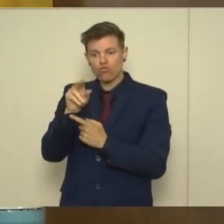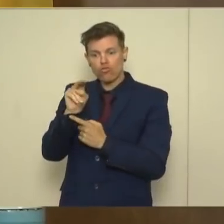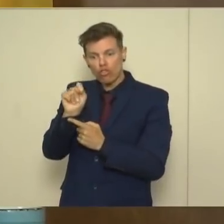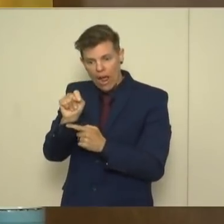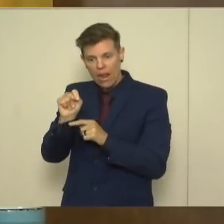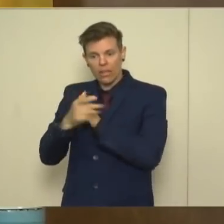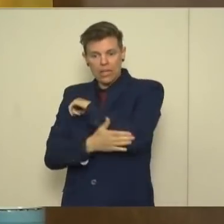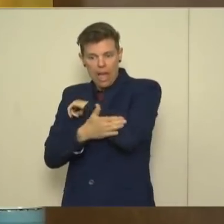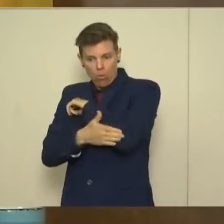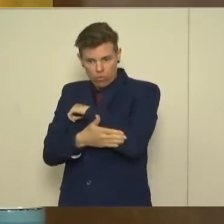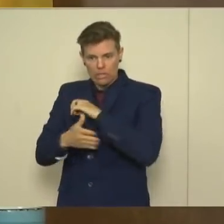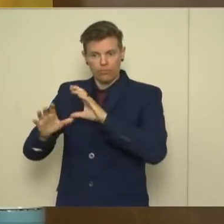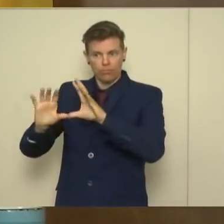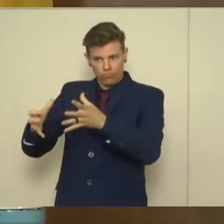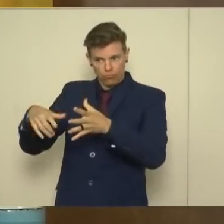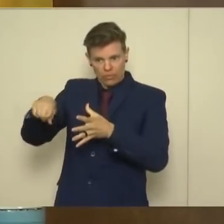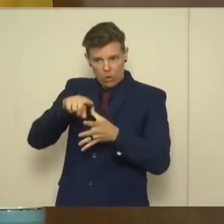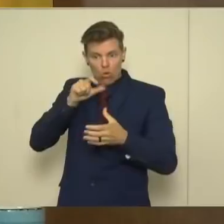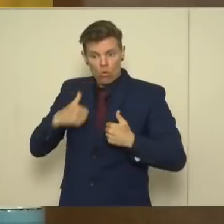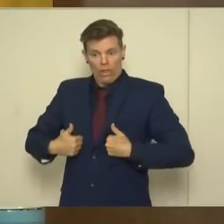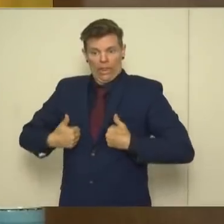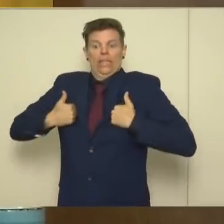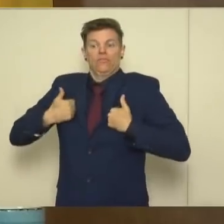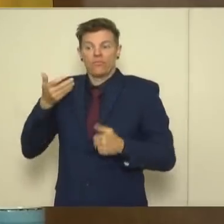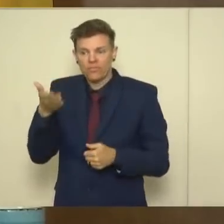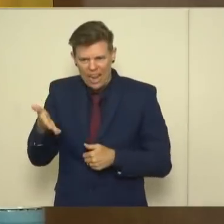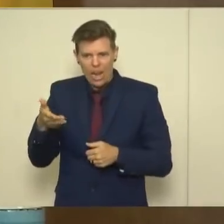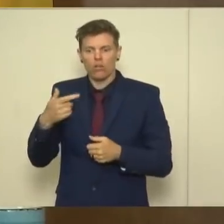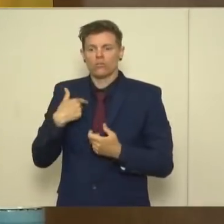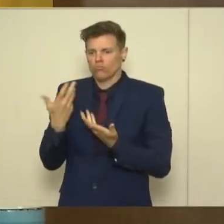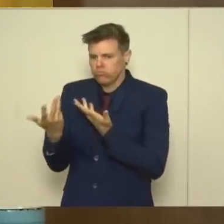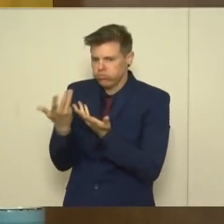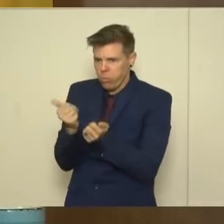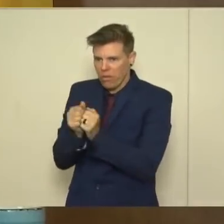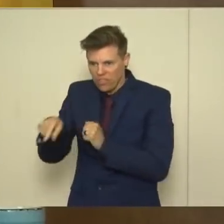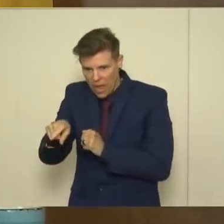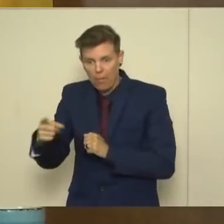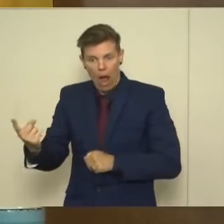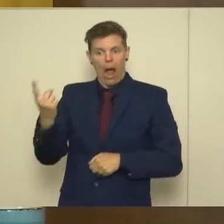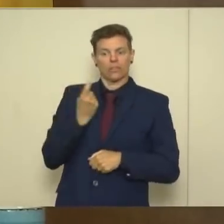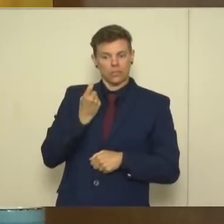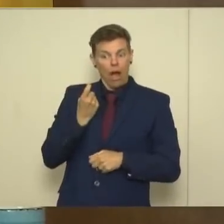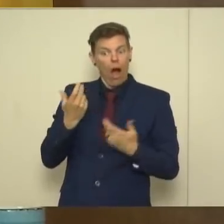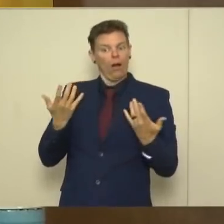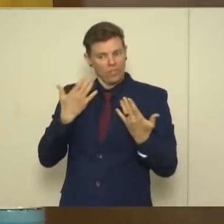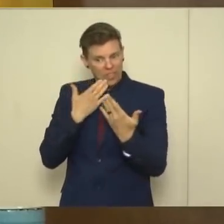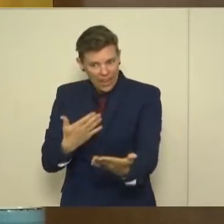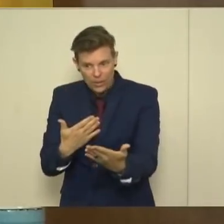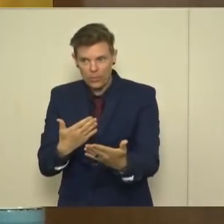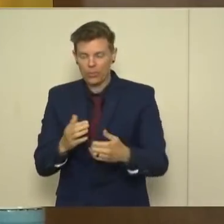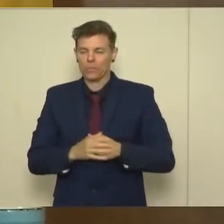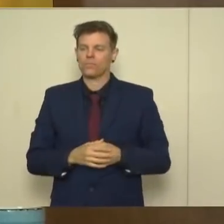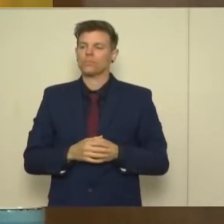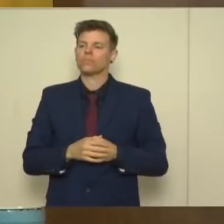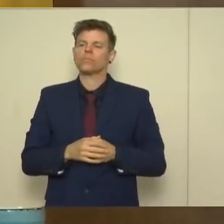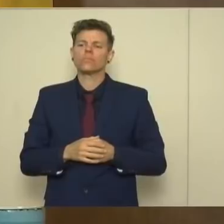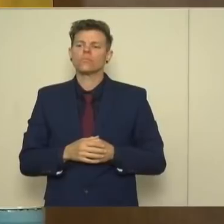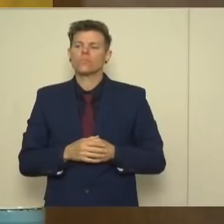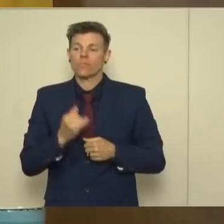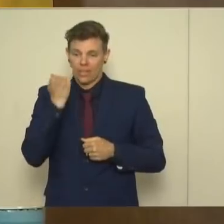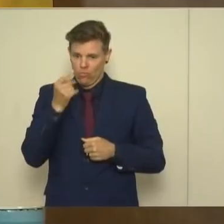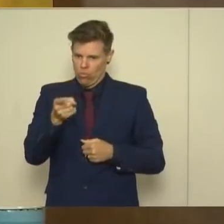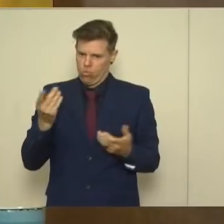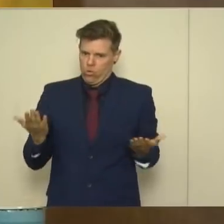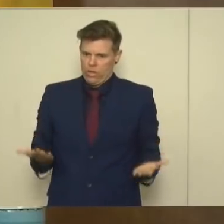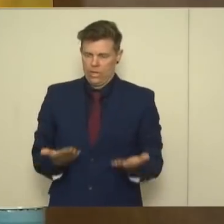talking to you and asking these questions. So first, yes, wherever you live, if you're here,